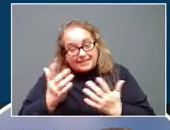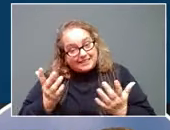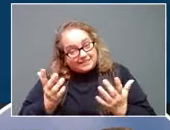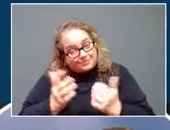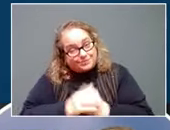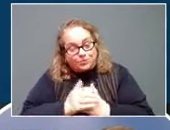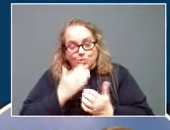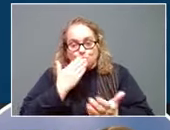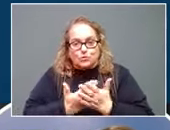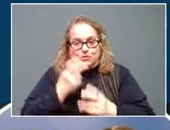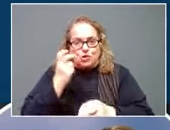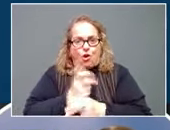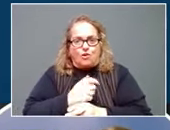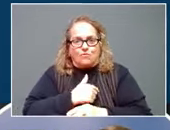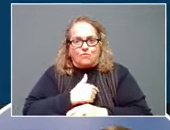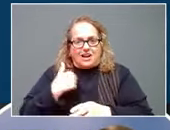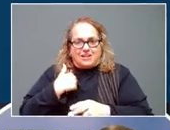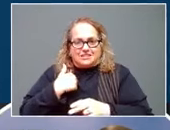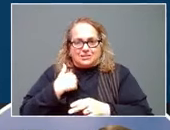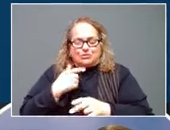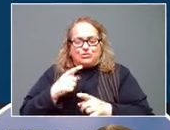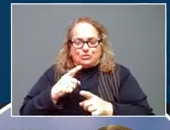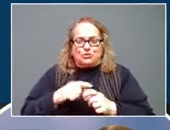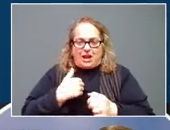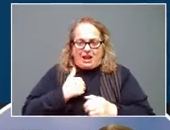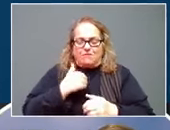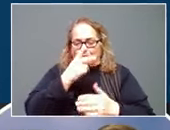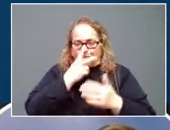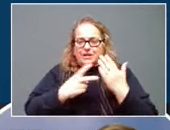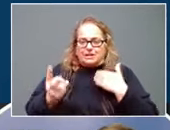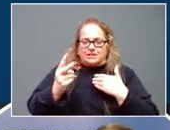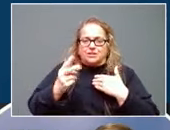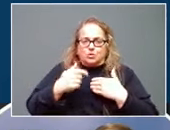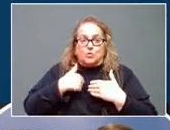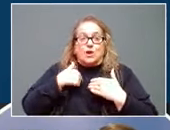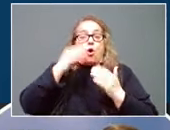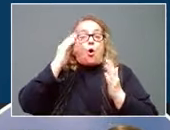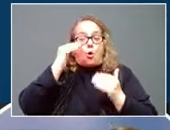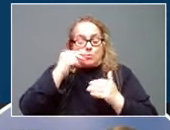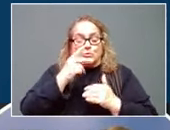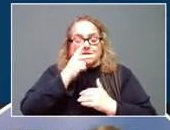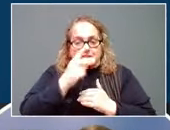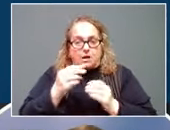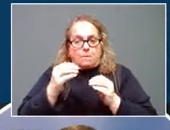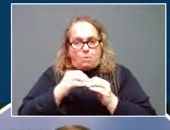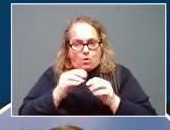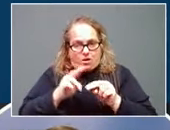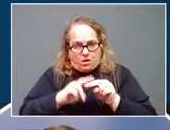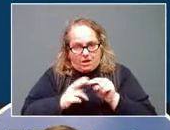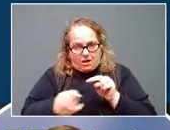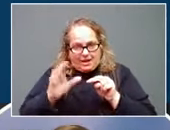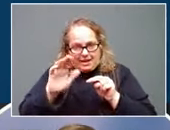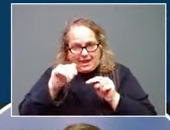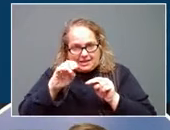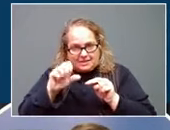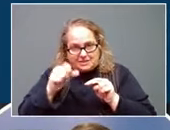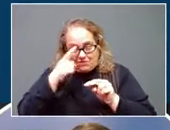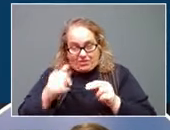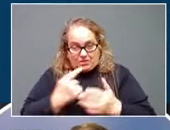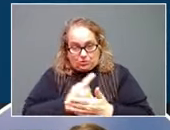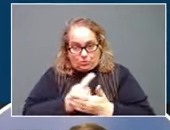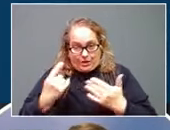difficult, is that we fully expect to see a further reduction in cases for the week we are in now, but